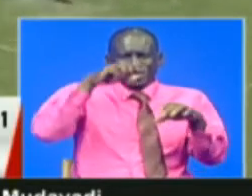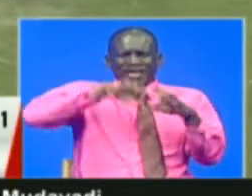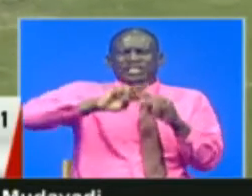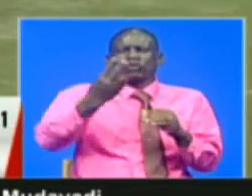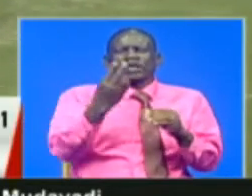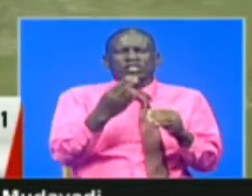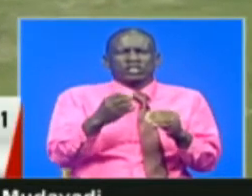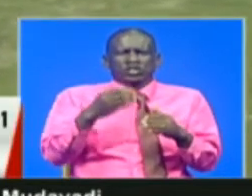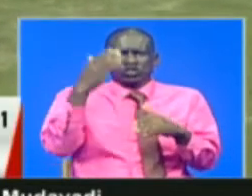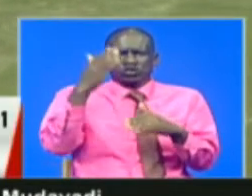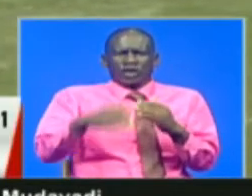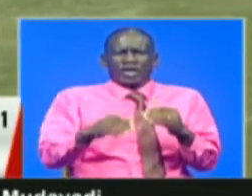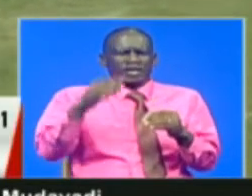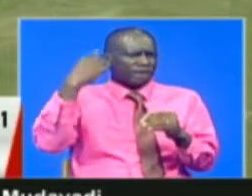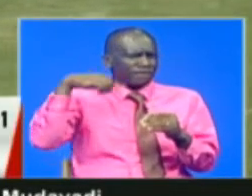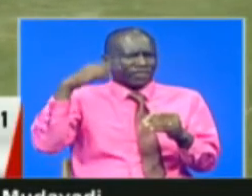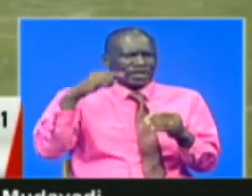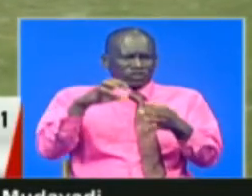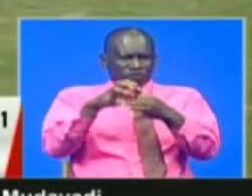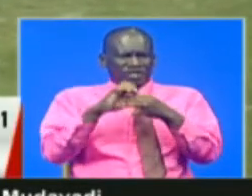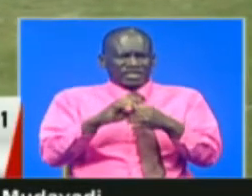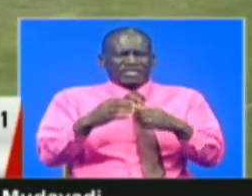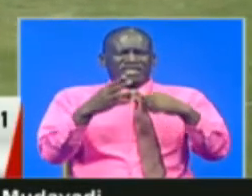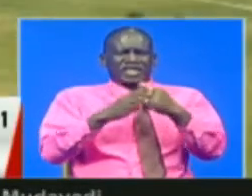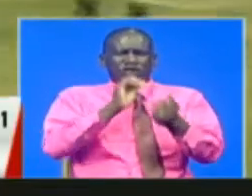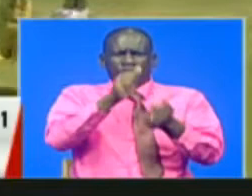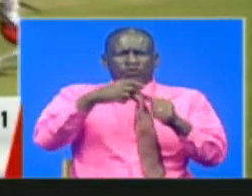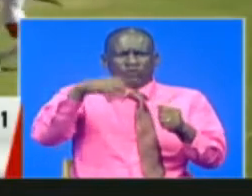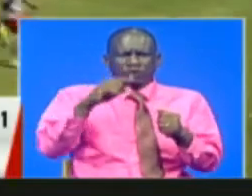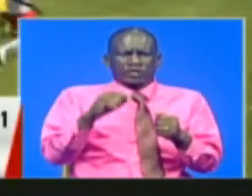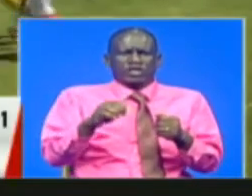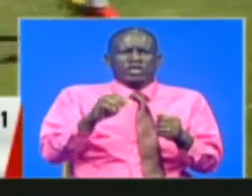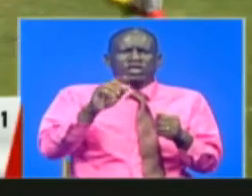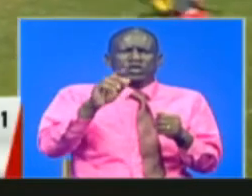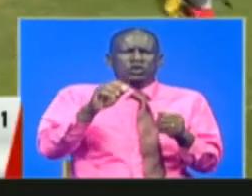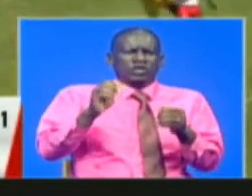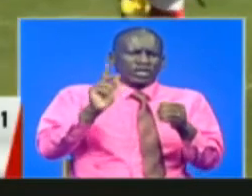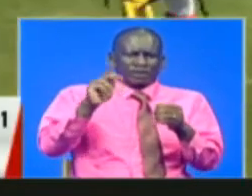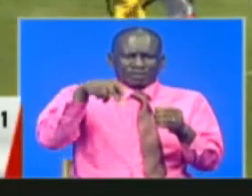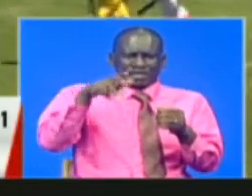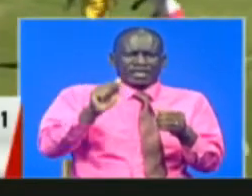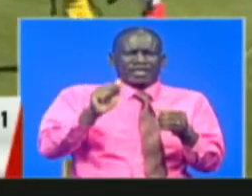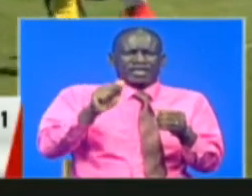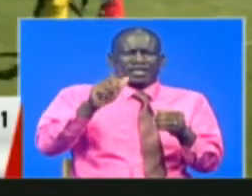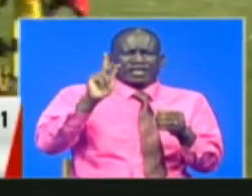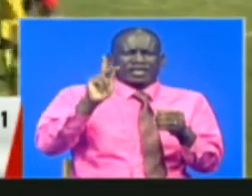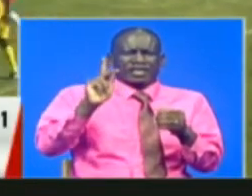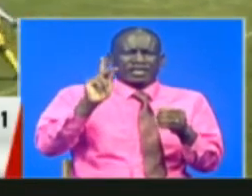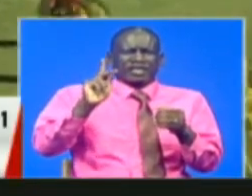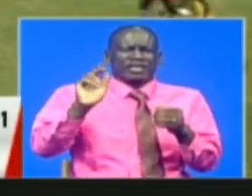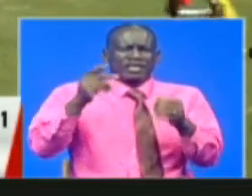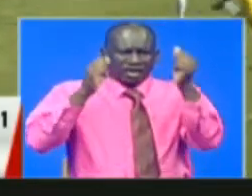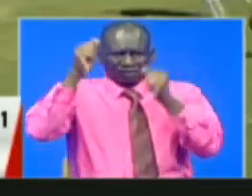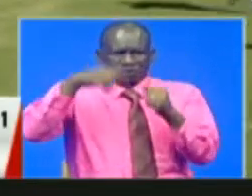end Mathare's 9 matches unbeaten run. Ulinzi Stars drew 1-1 against Chemelil Sugar, while Posta Rangers held Tusker to a barren draw